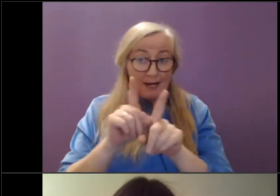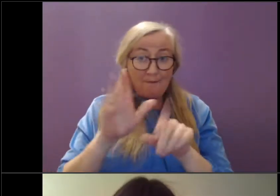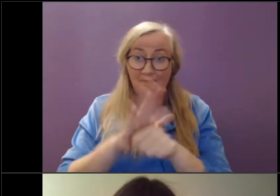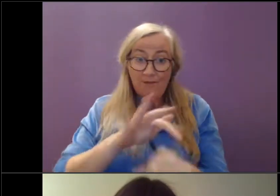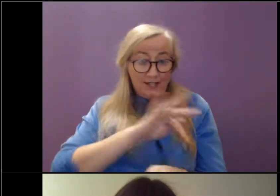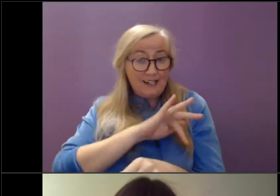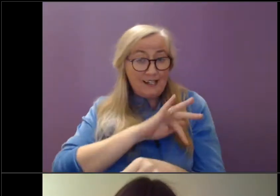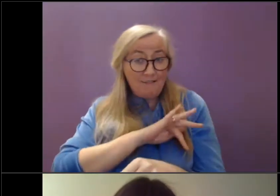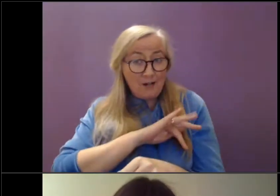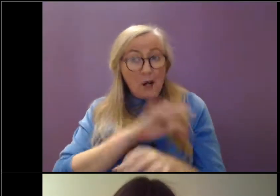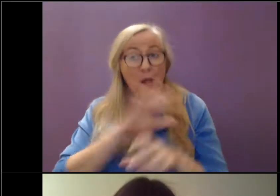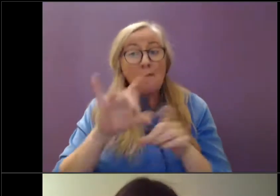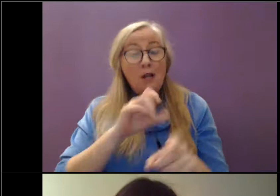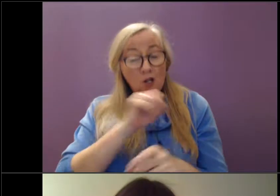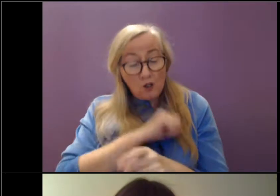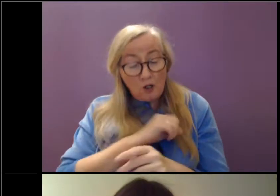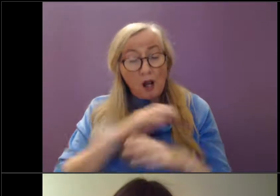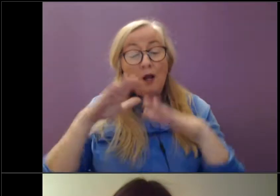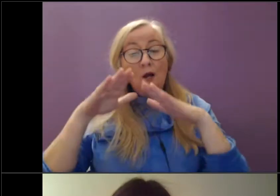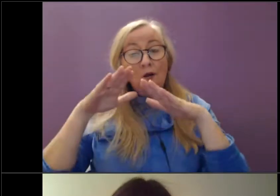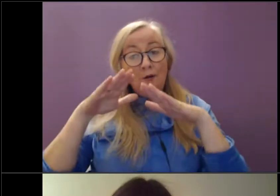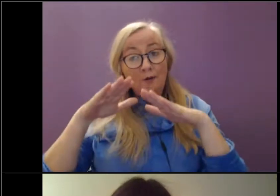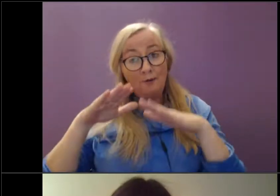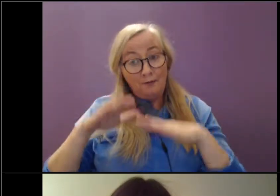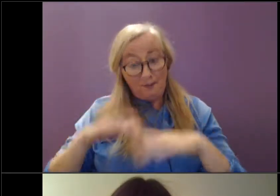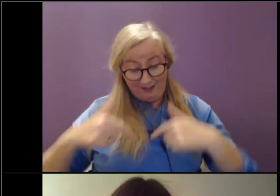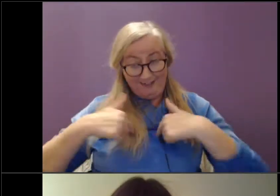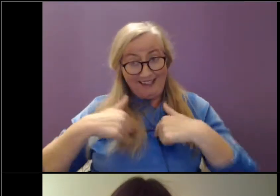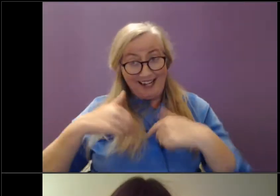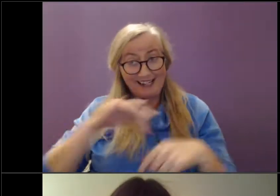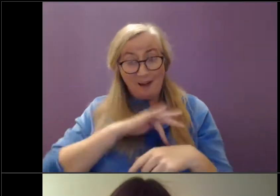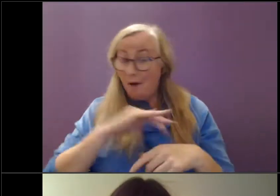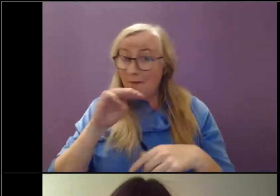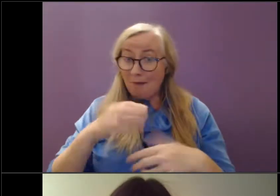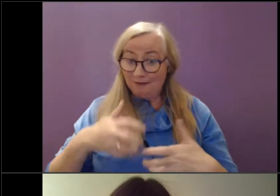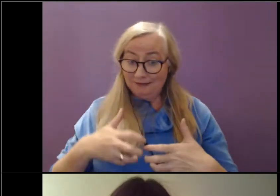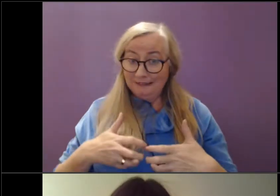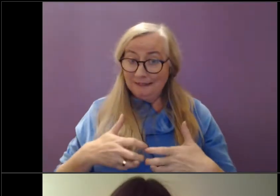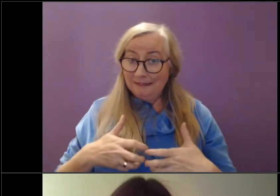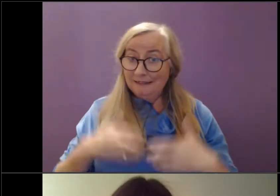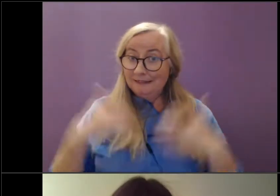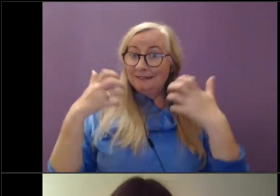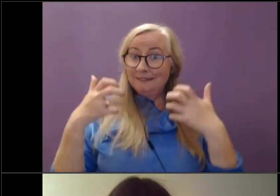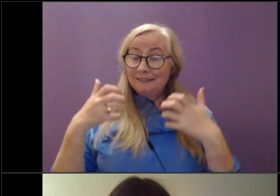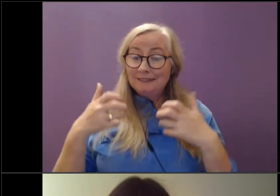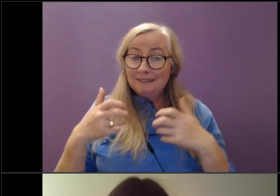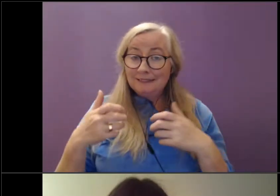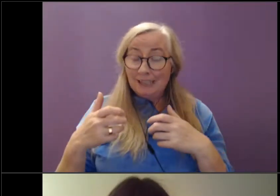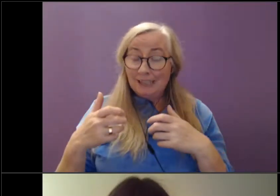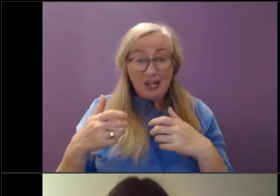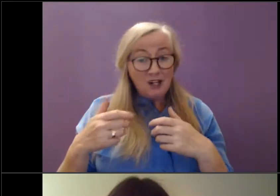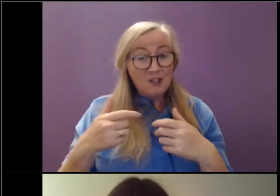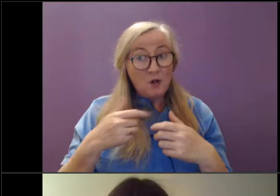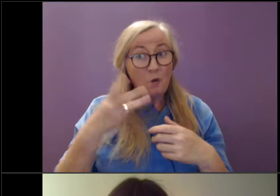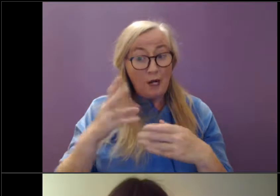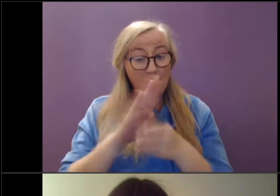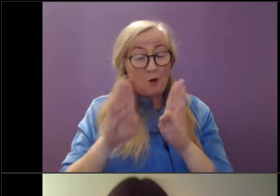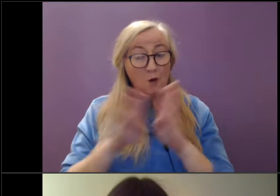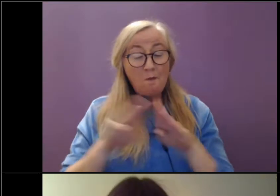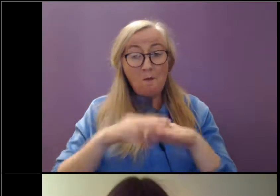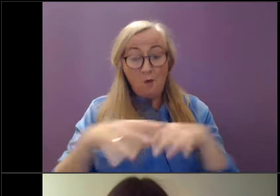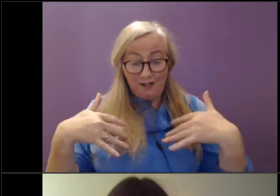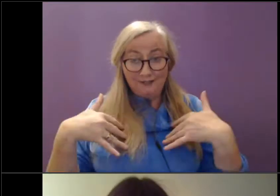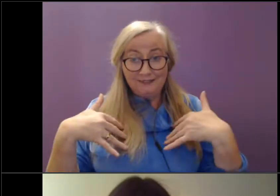that you're in that place, that you're maybe, if someone's angry or aggressive with you, you're going to be heightened and more anxious and more adrenaline, so